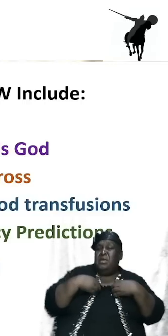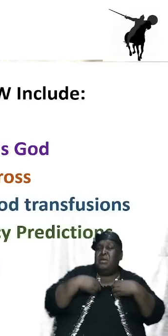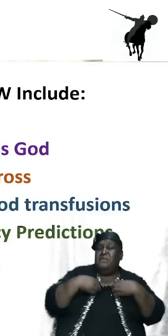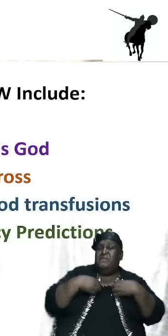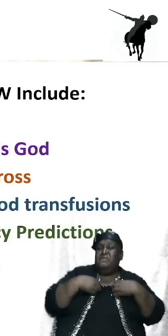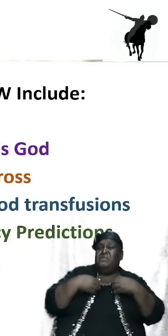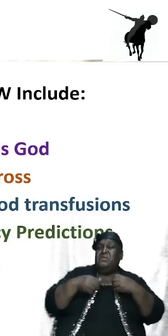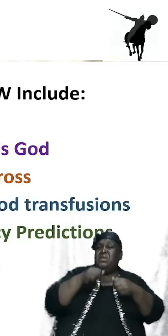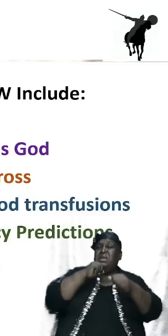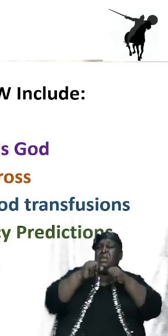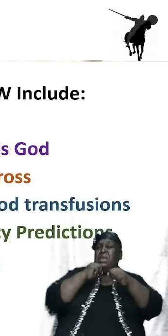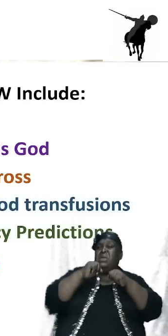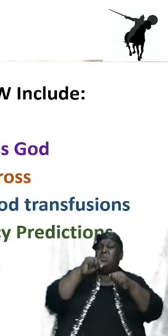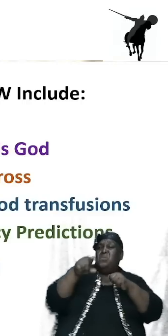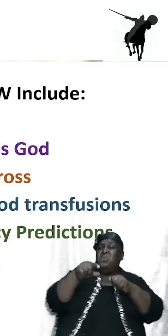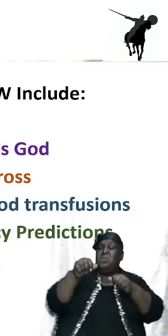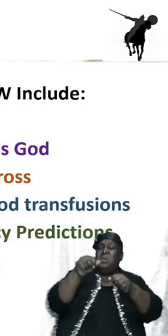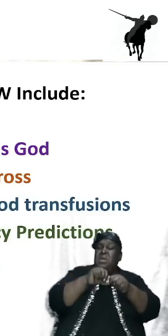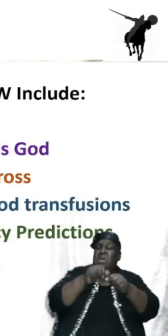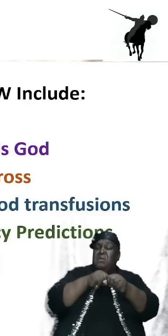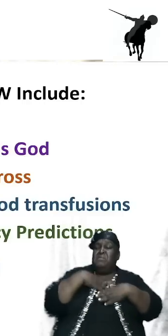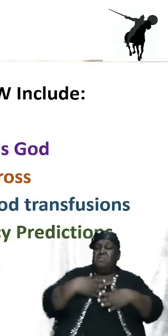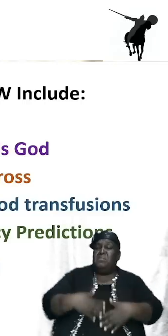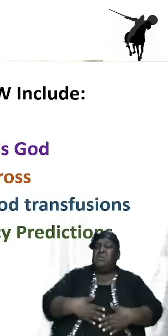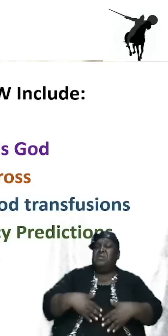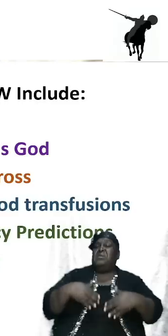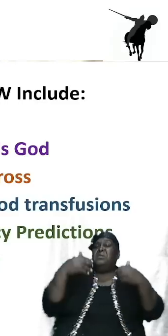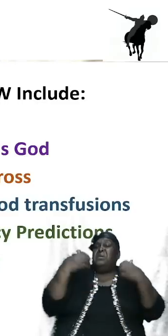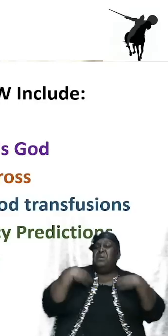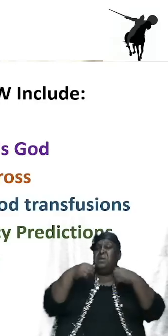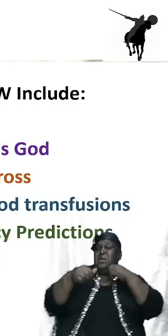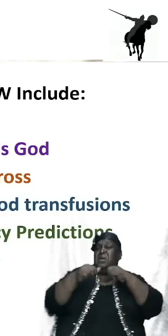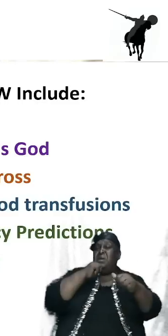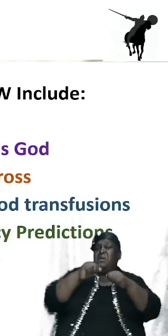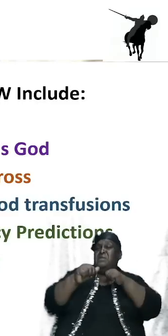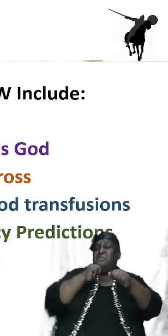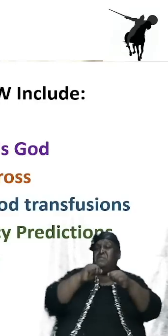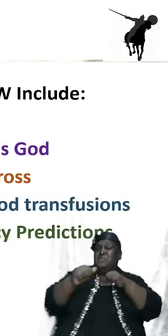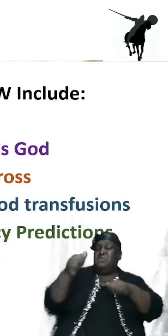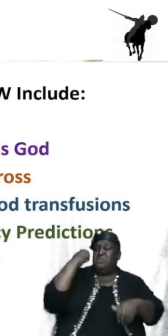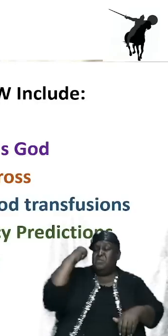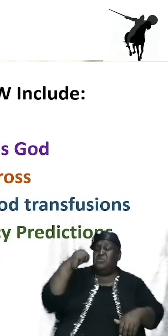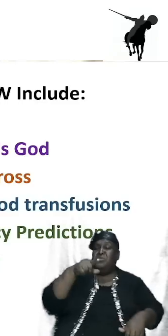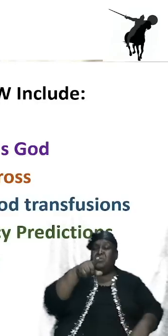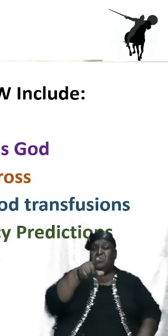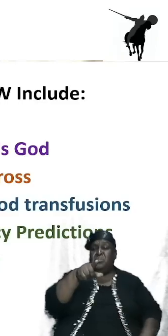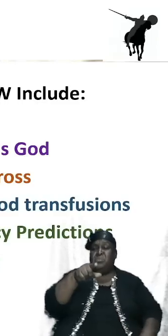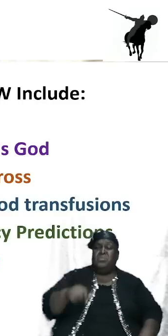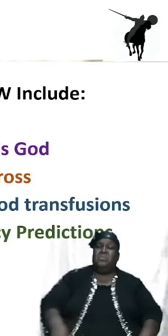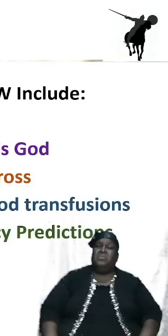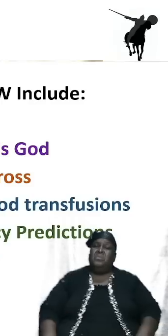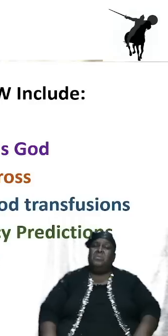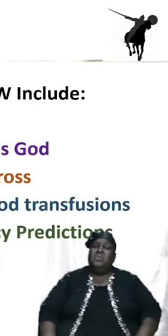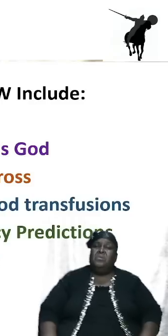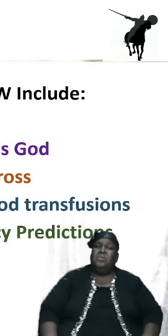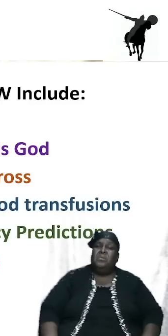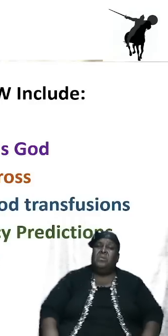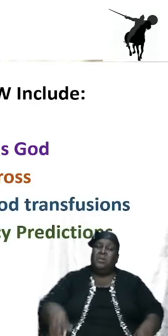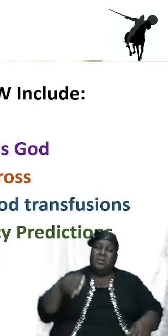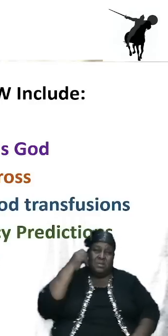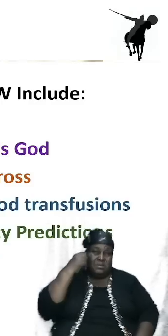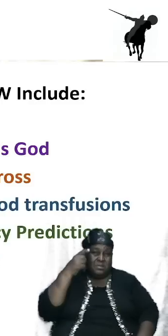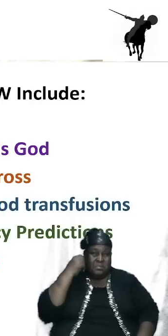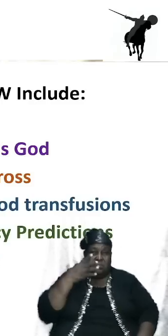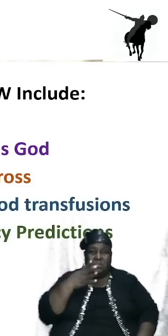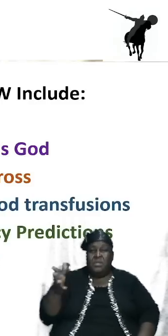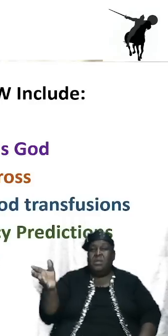God. Everybody have to reject you. That's a hearsay, modern day hearsay. And what I bring this to you, for you to understand that these